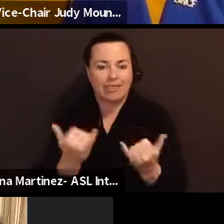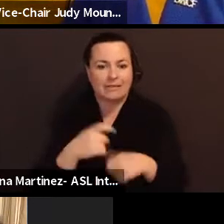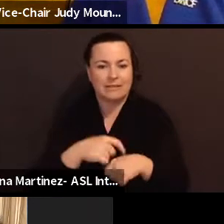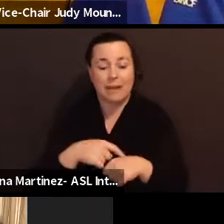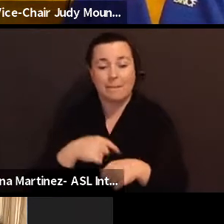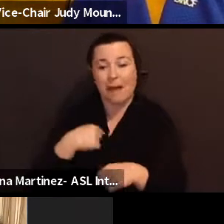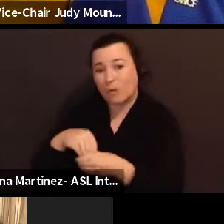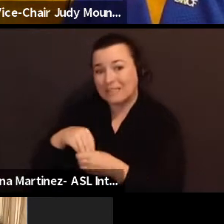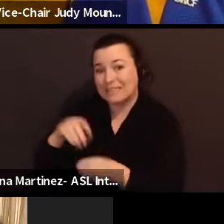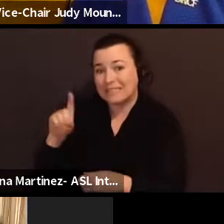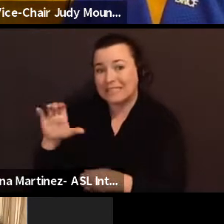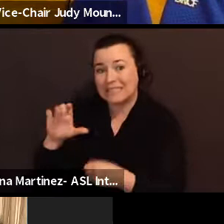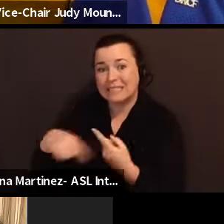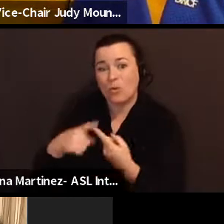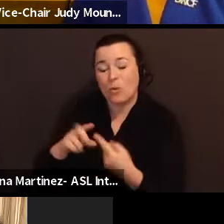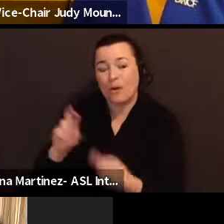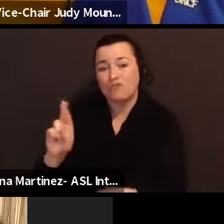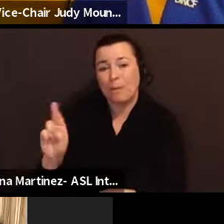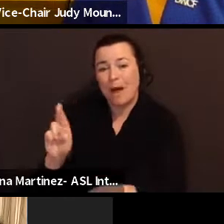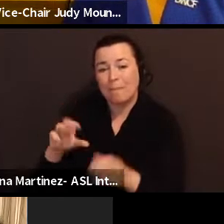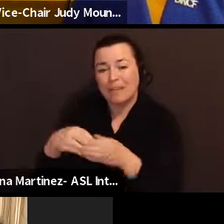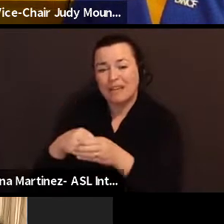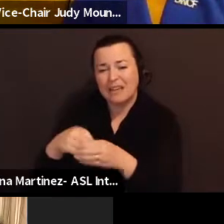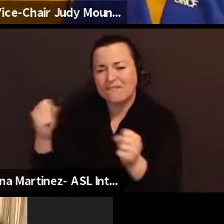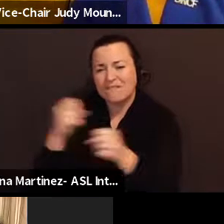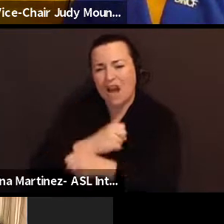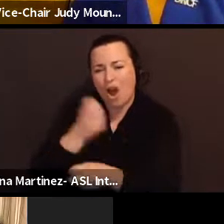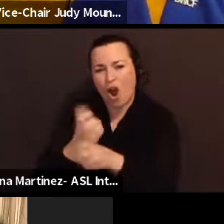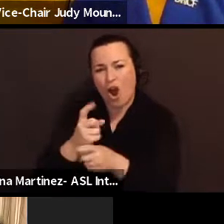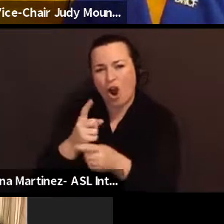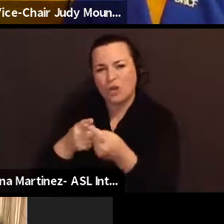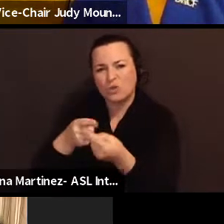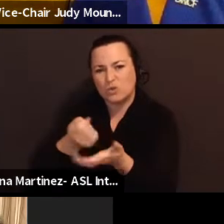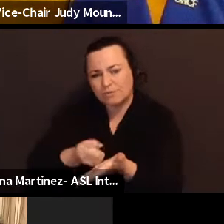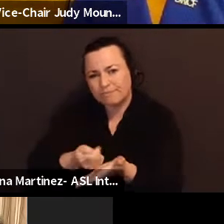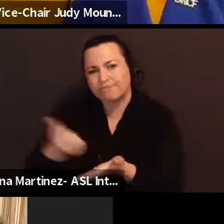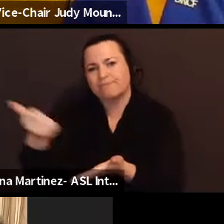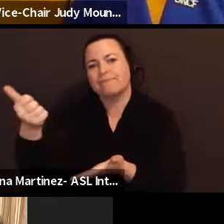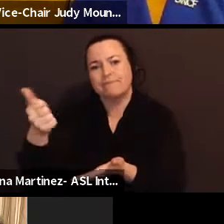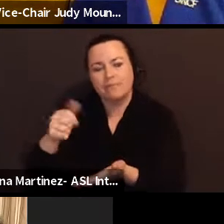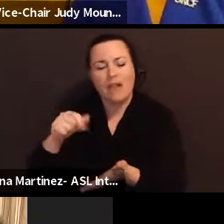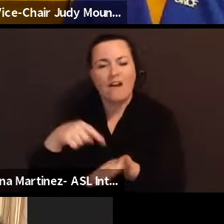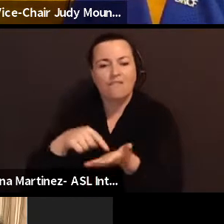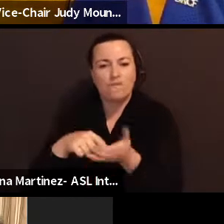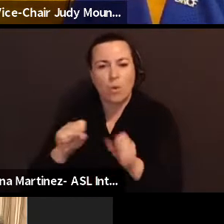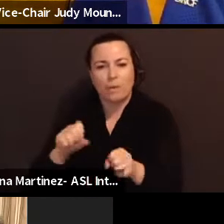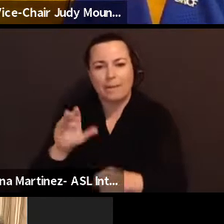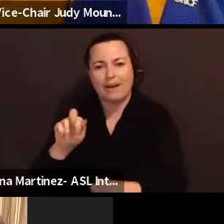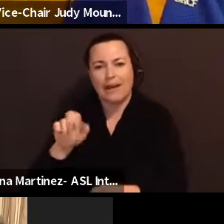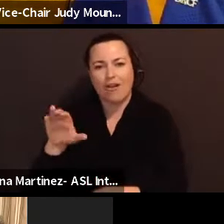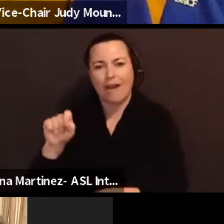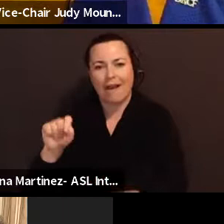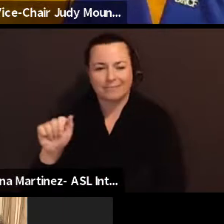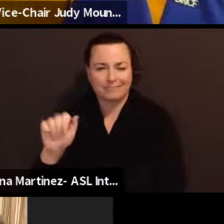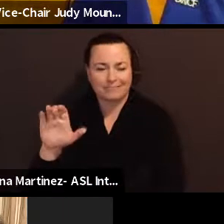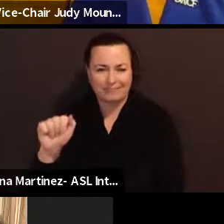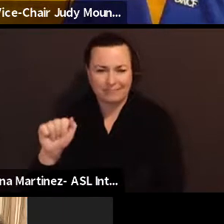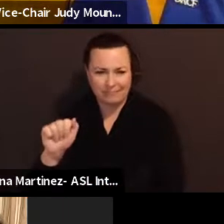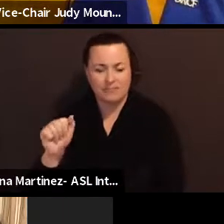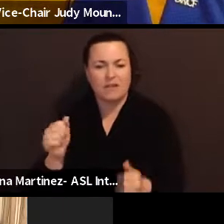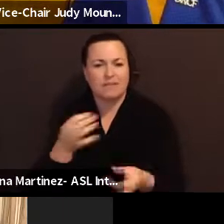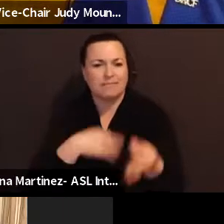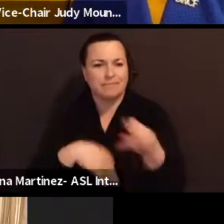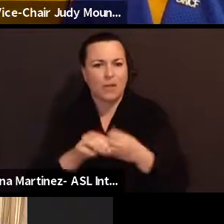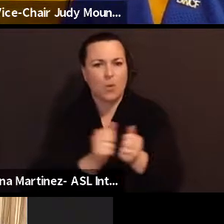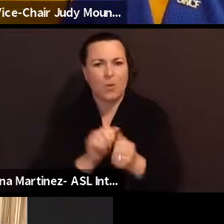Republicans were fighting so hard to repeal and replace the Affordable Care Act with a bill that was going to take away healthcare from over 20